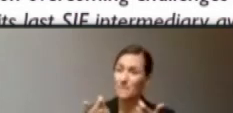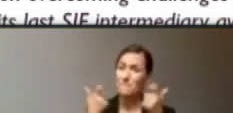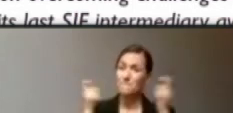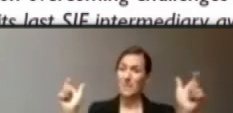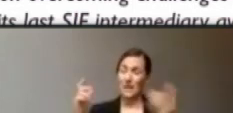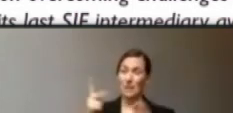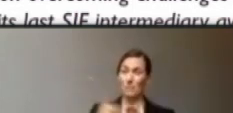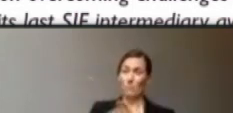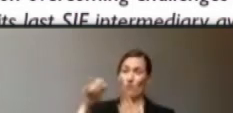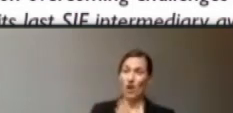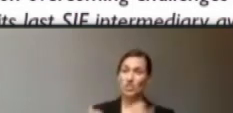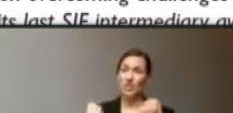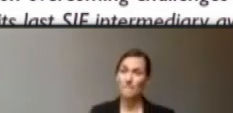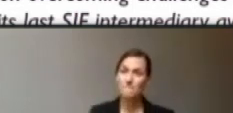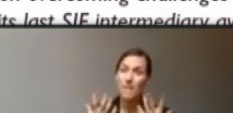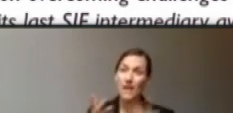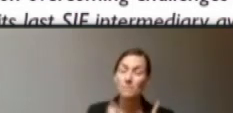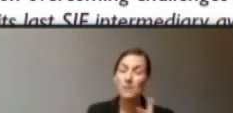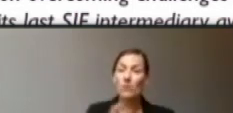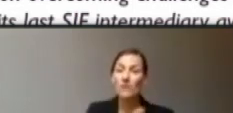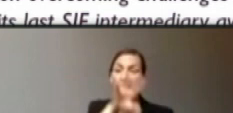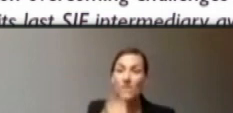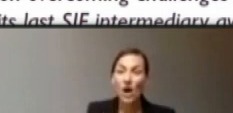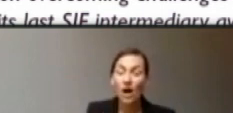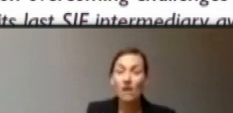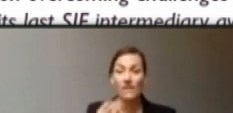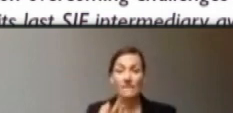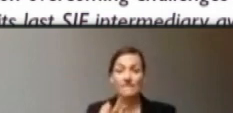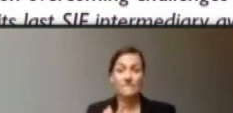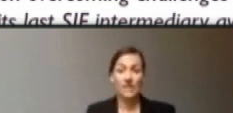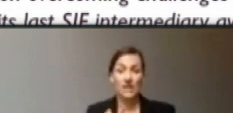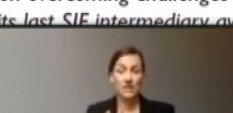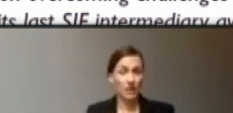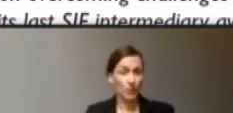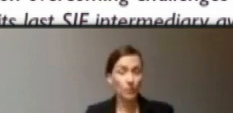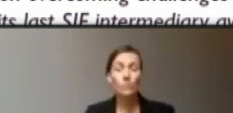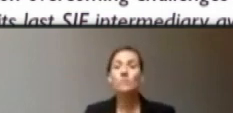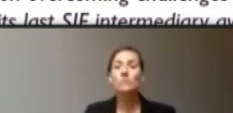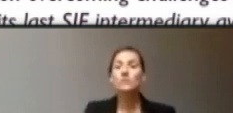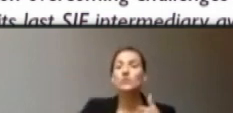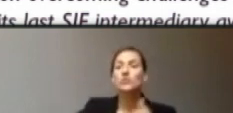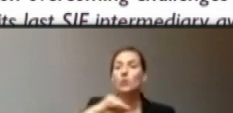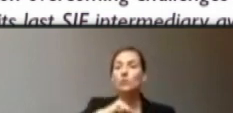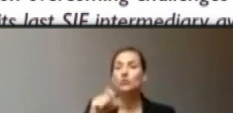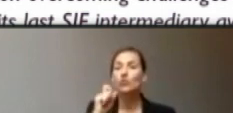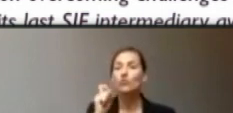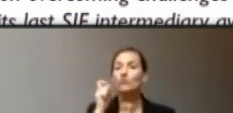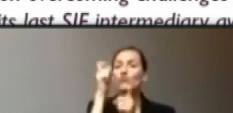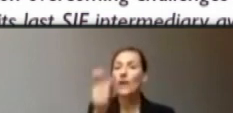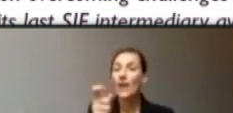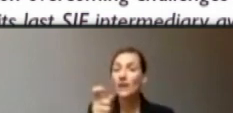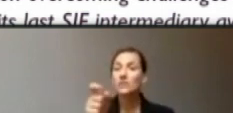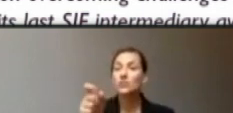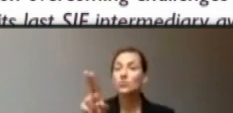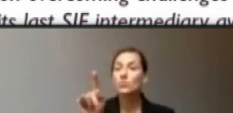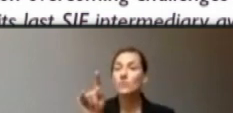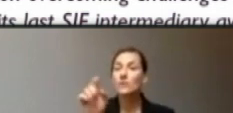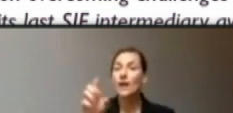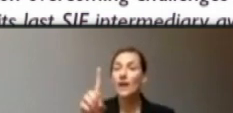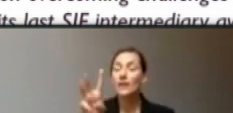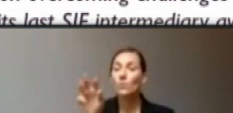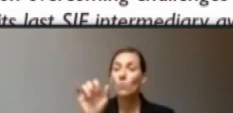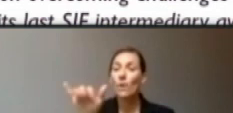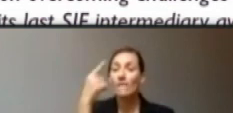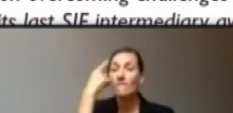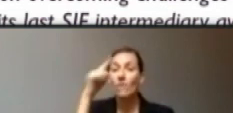of people involved. It was funded by a Social Innovation Fund grant to United Way for Southeast Michigan.